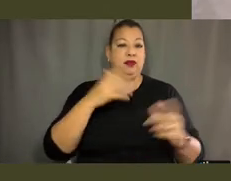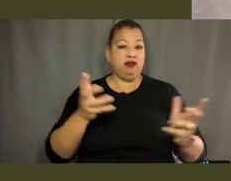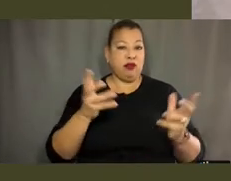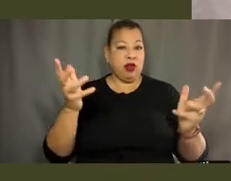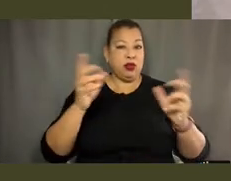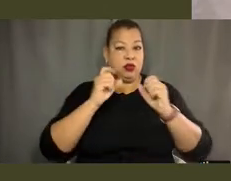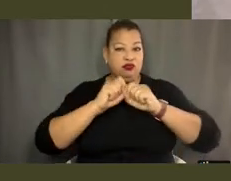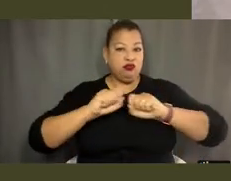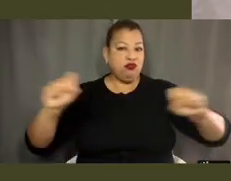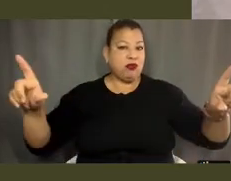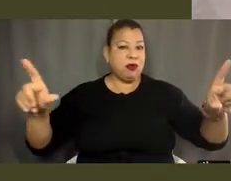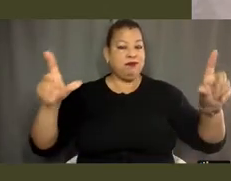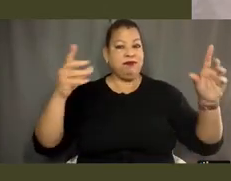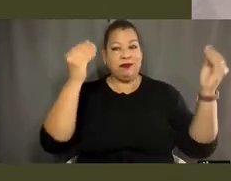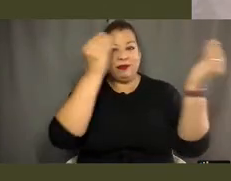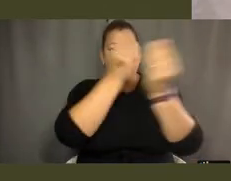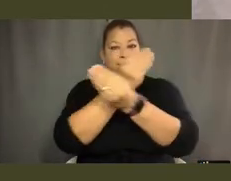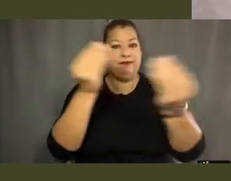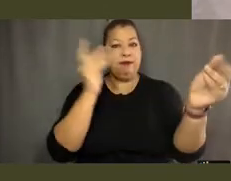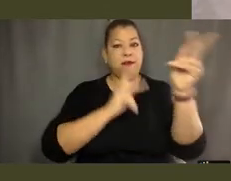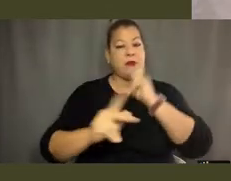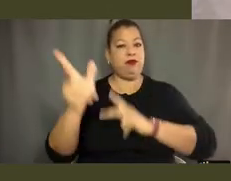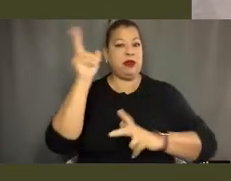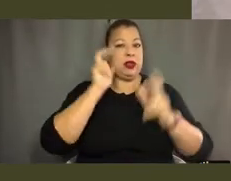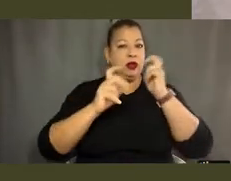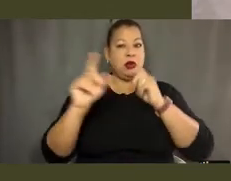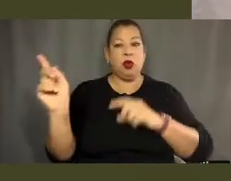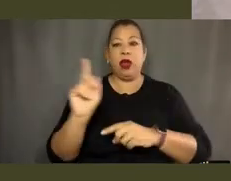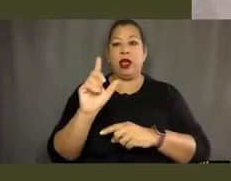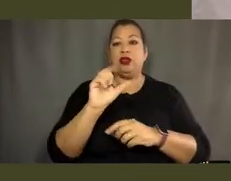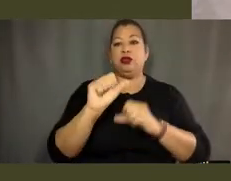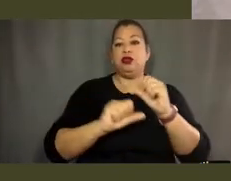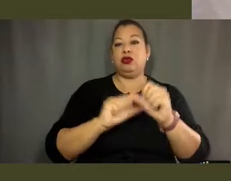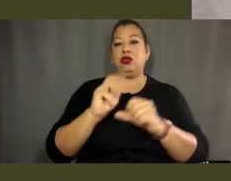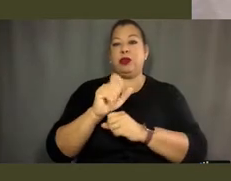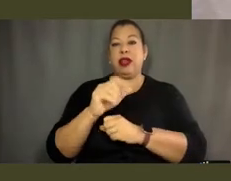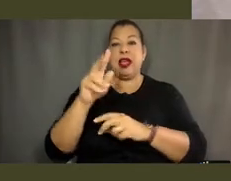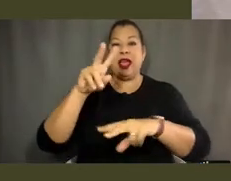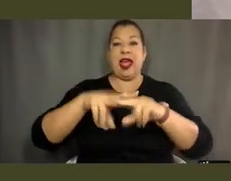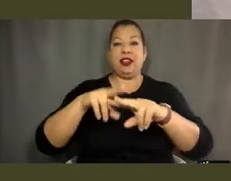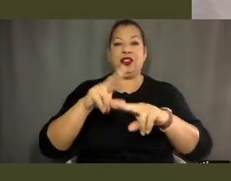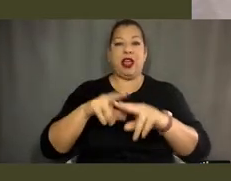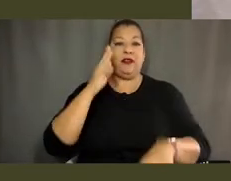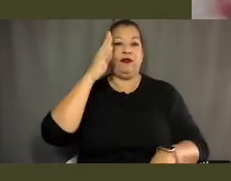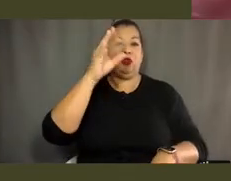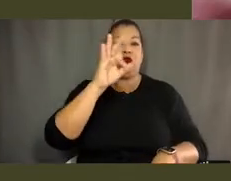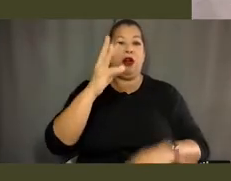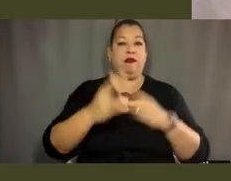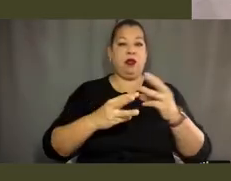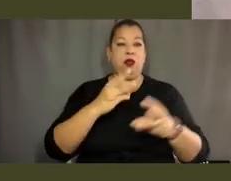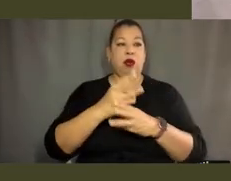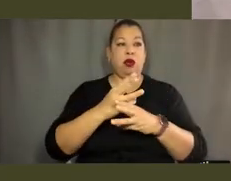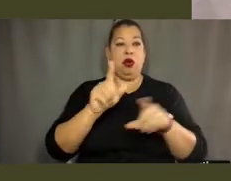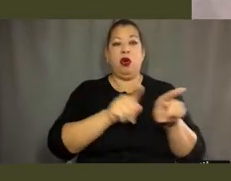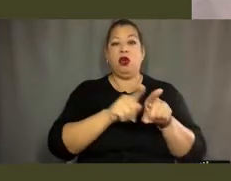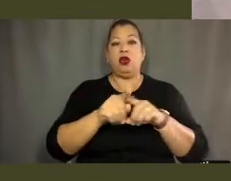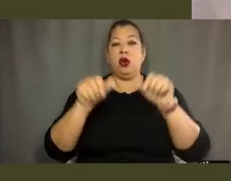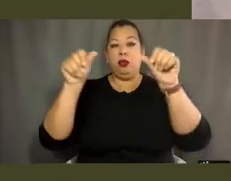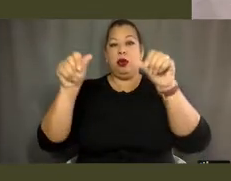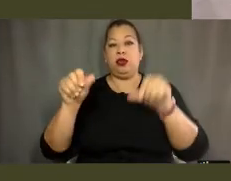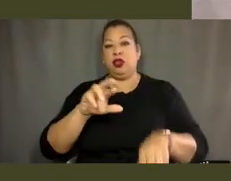what you hear today on social media using the hashtag #FutureOfTheWorld, which is also posted on the right-hand side of your